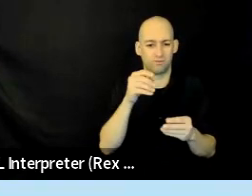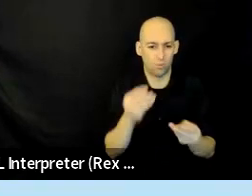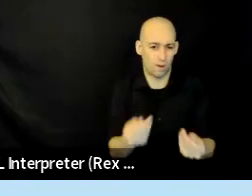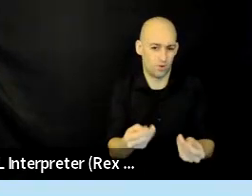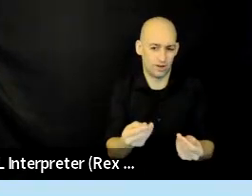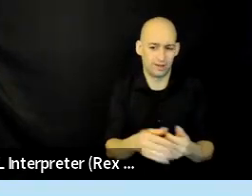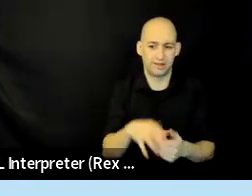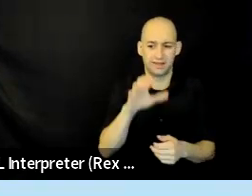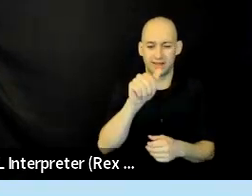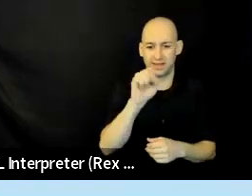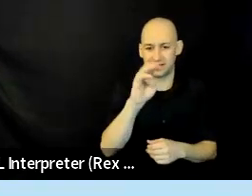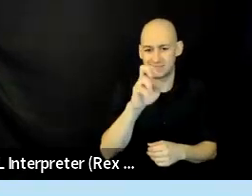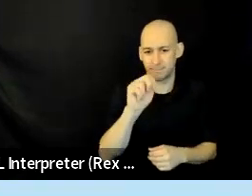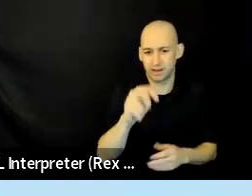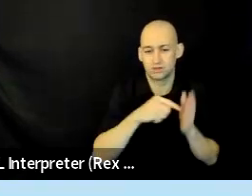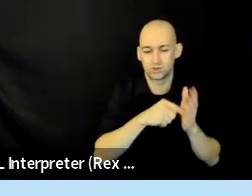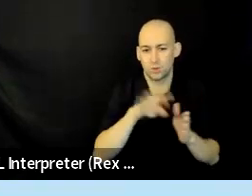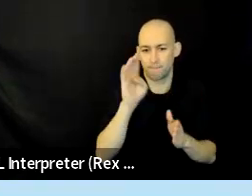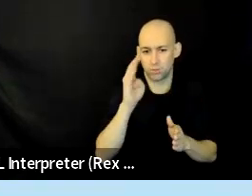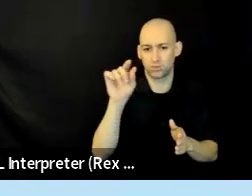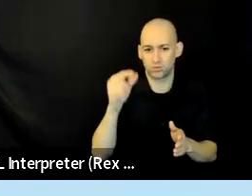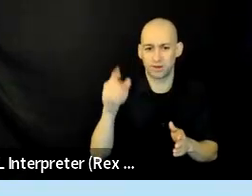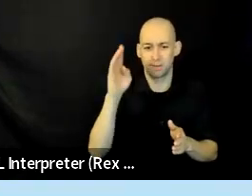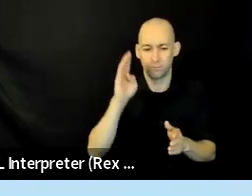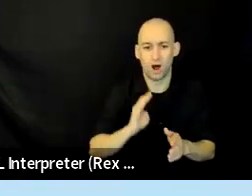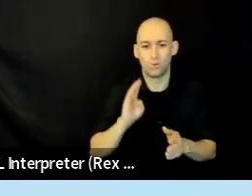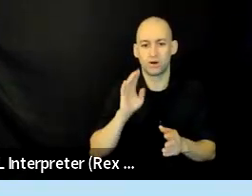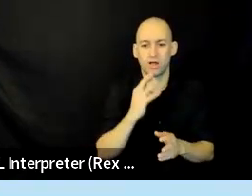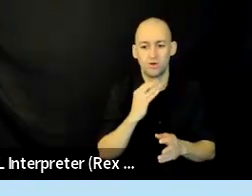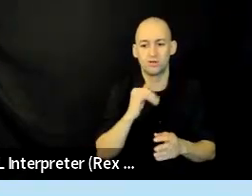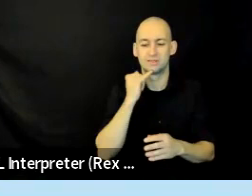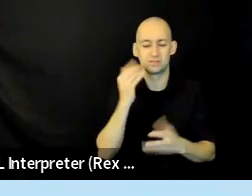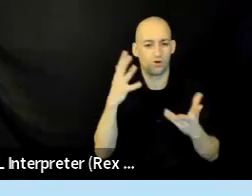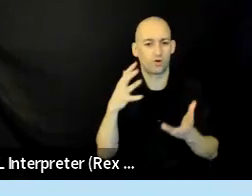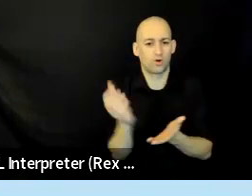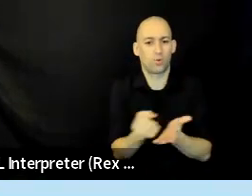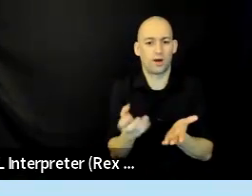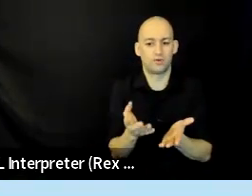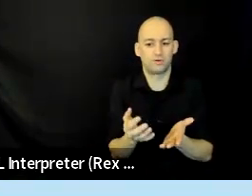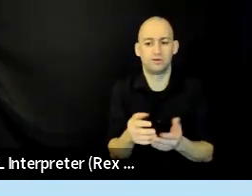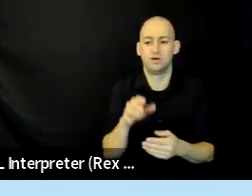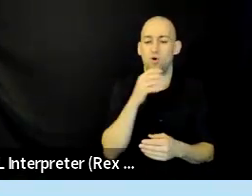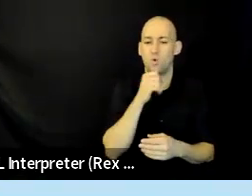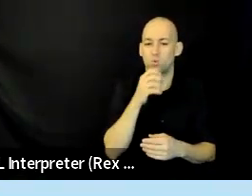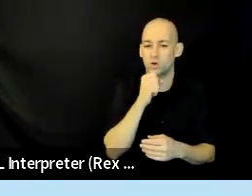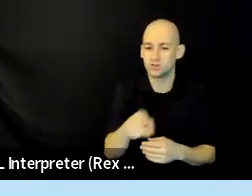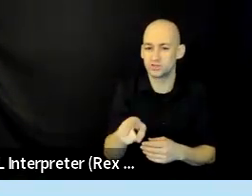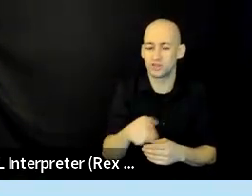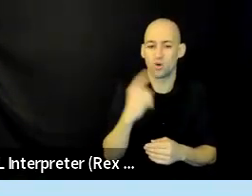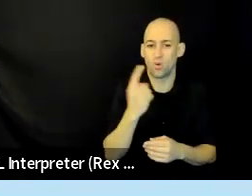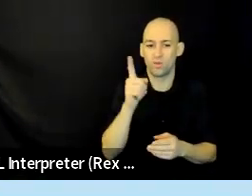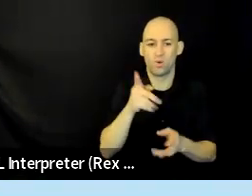blue, green, and brown colors have been acquired, and the San Paso truck stop shown in orange is the only one